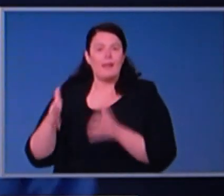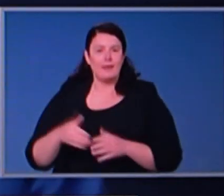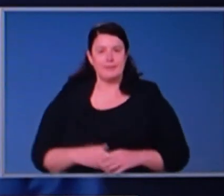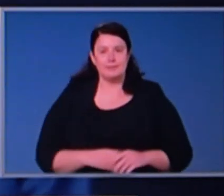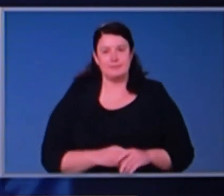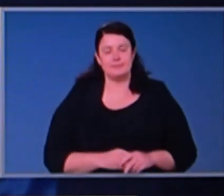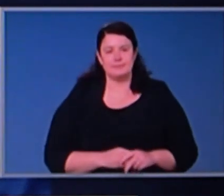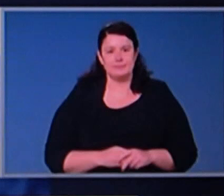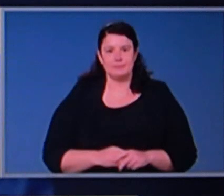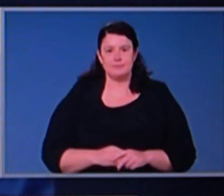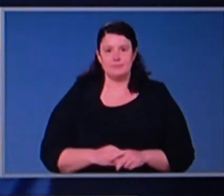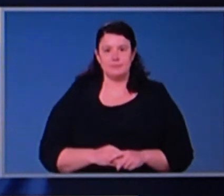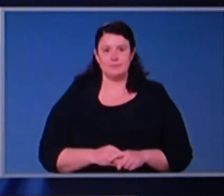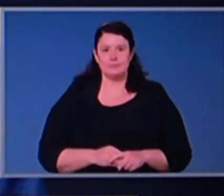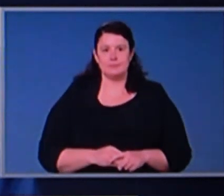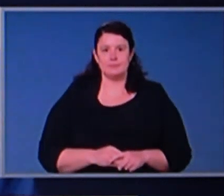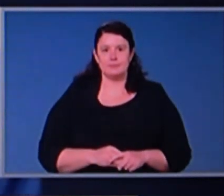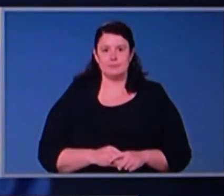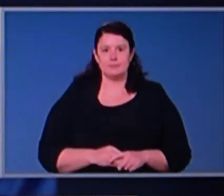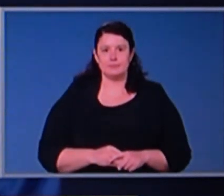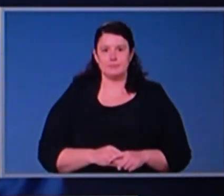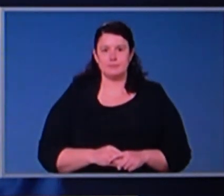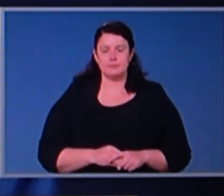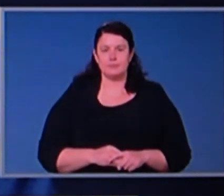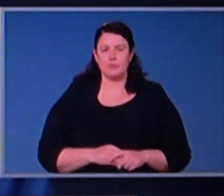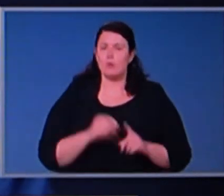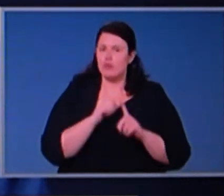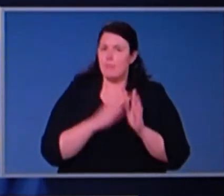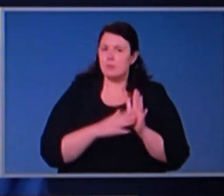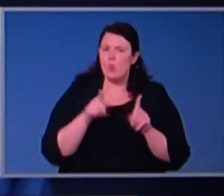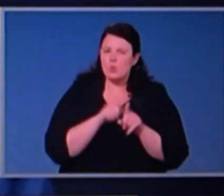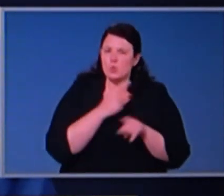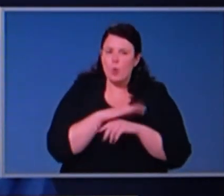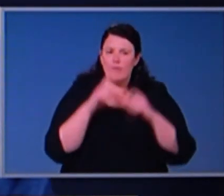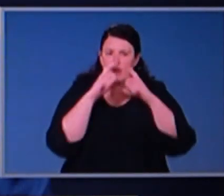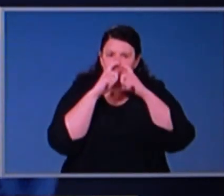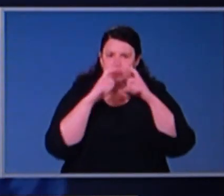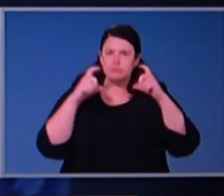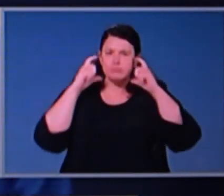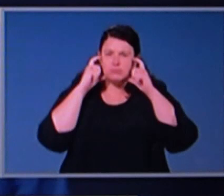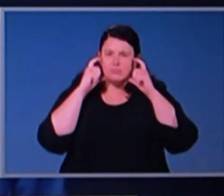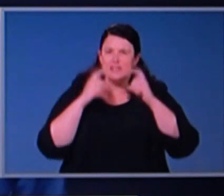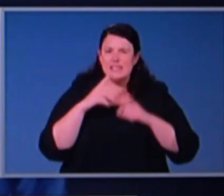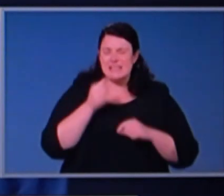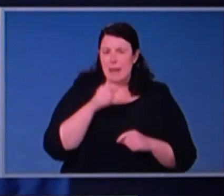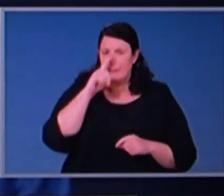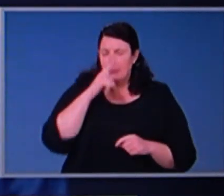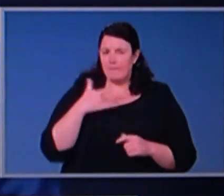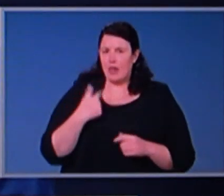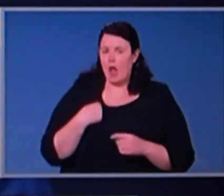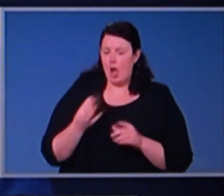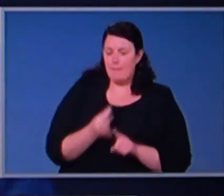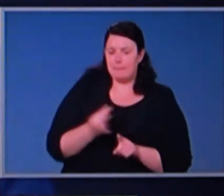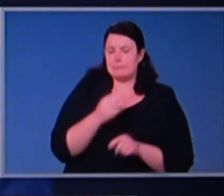on what we're calling non-medical face mask, the lower quality mask that a lot of people feel the need to